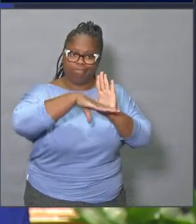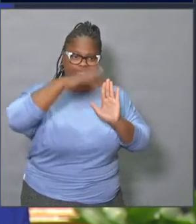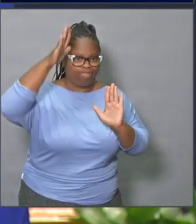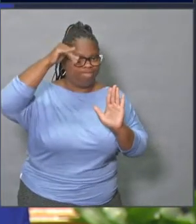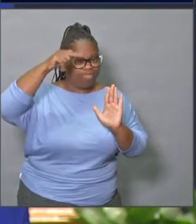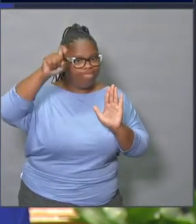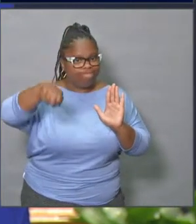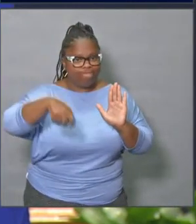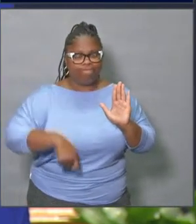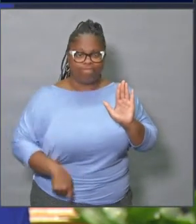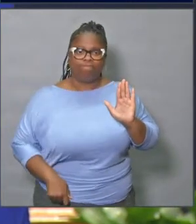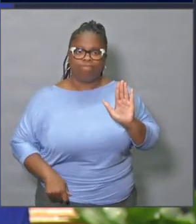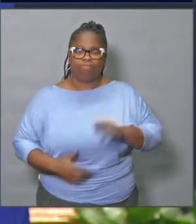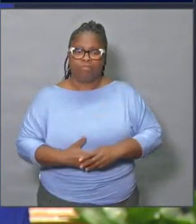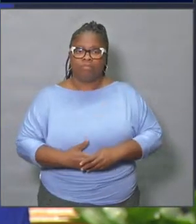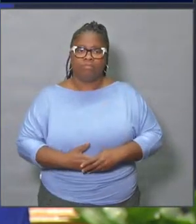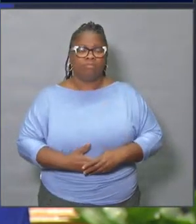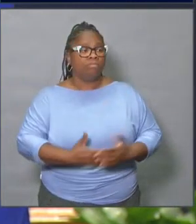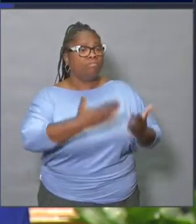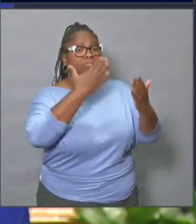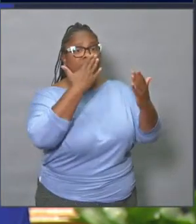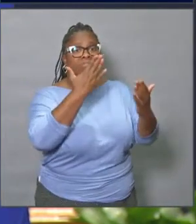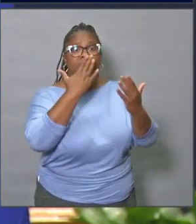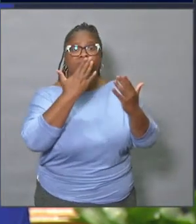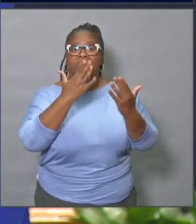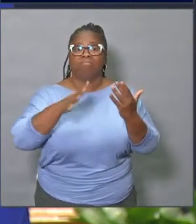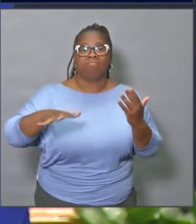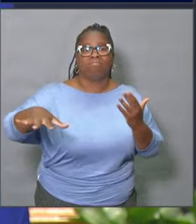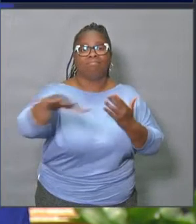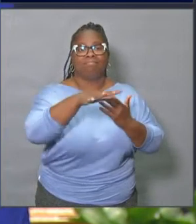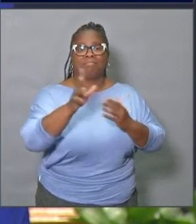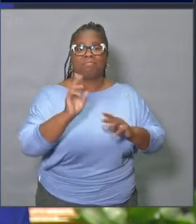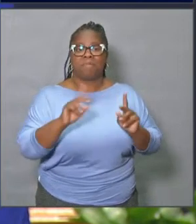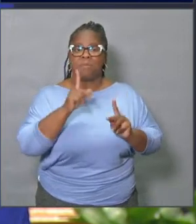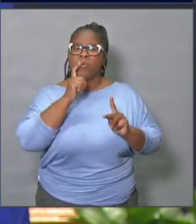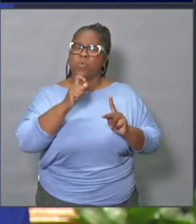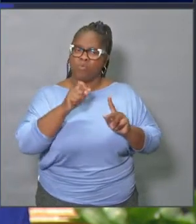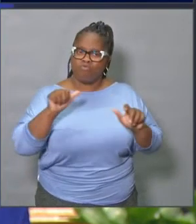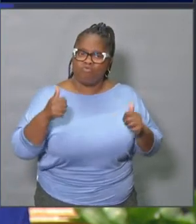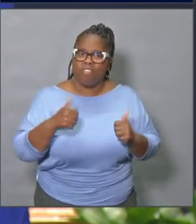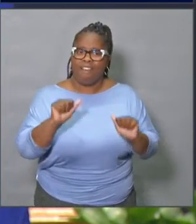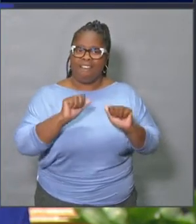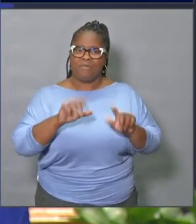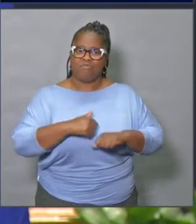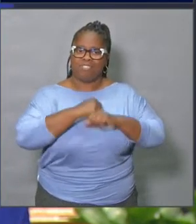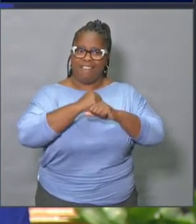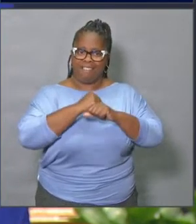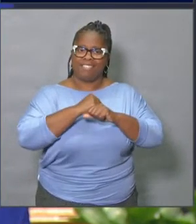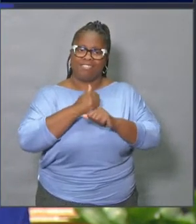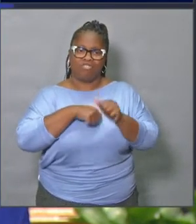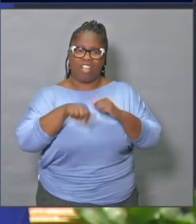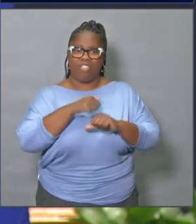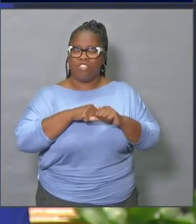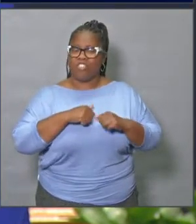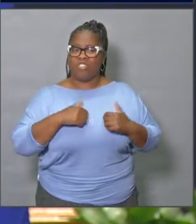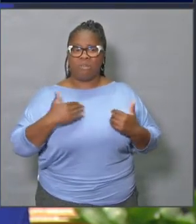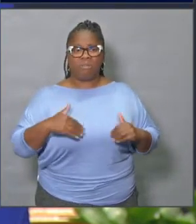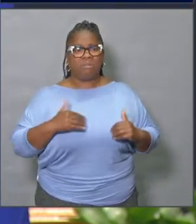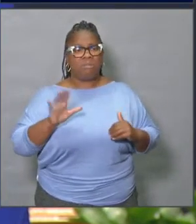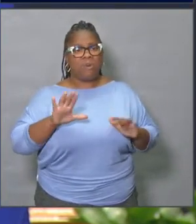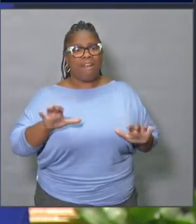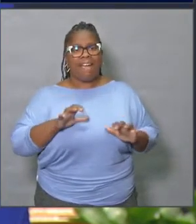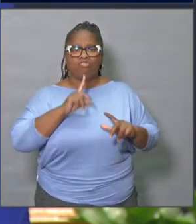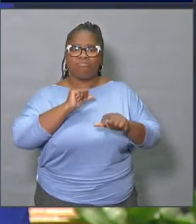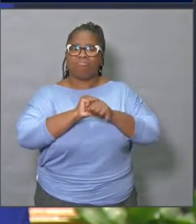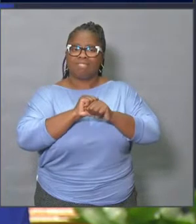COVID-19. And I want to thank everyone who's doing their part to protect each other. Your actions are saving